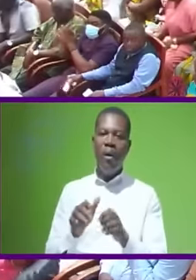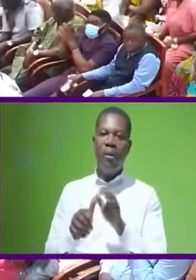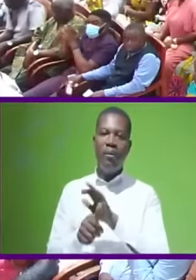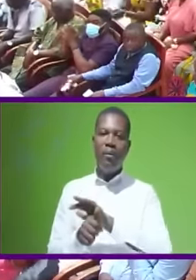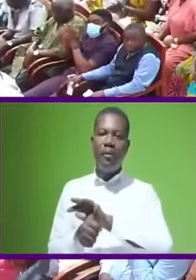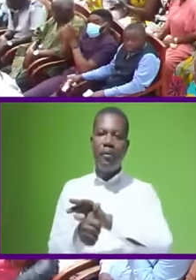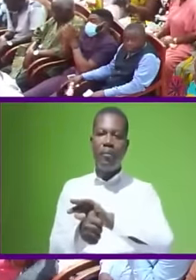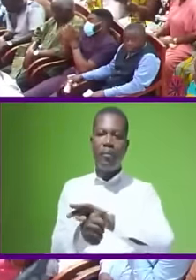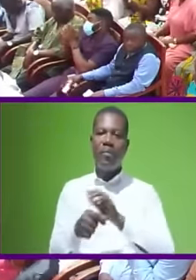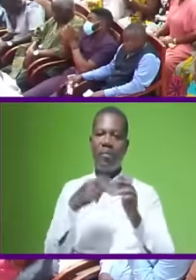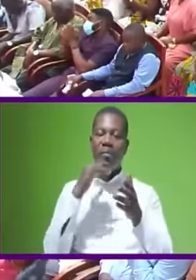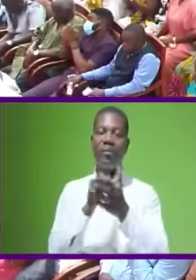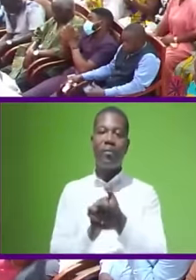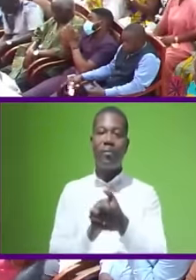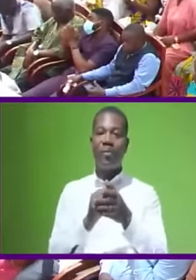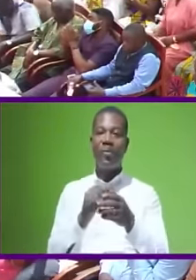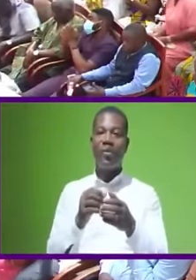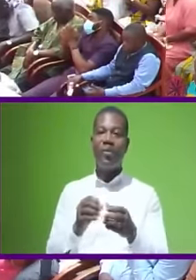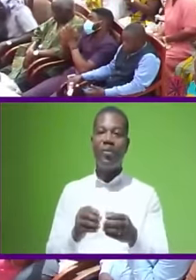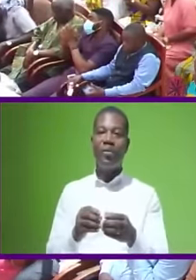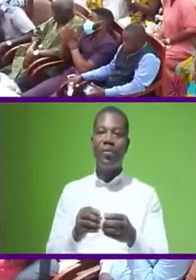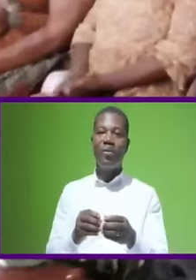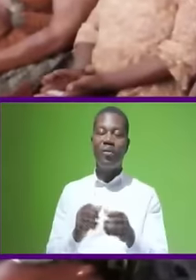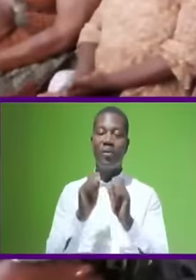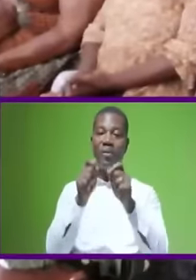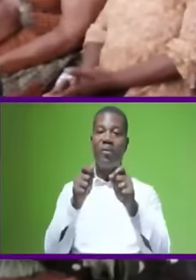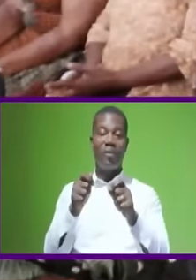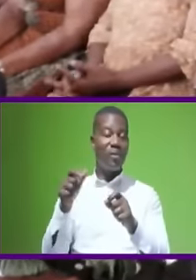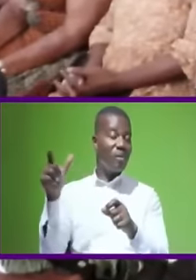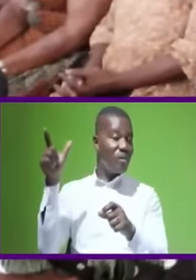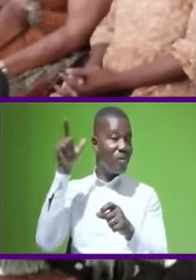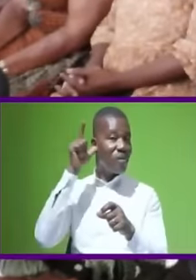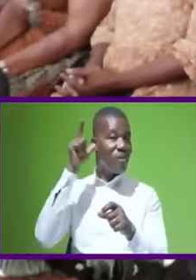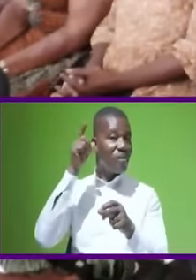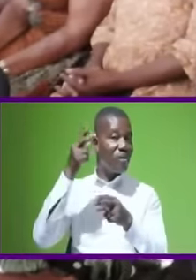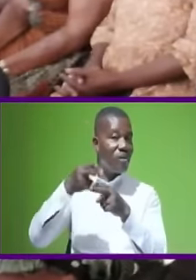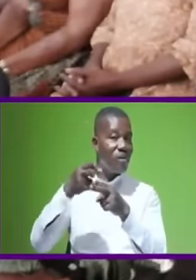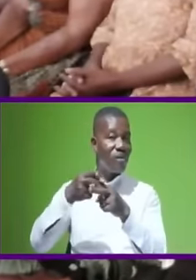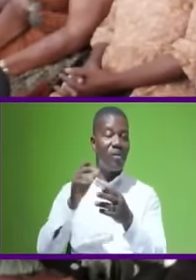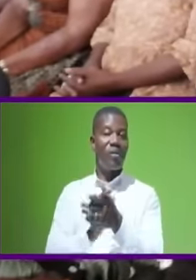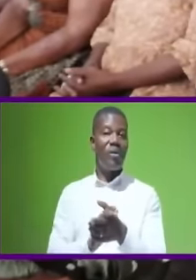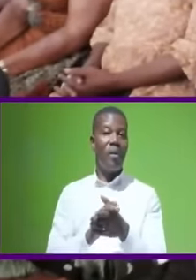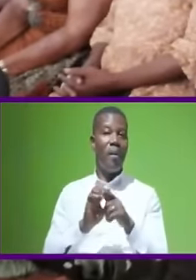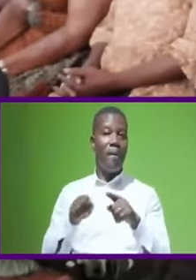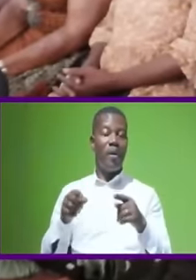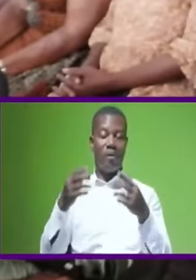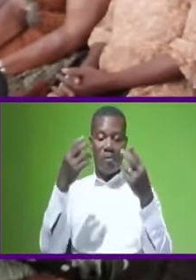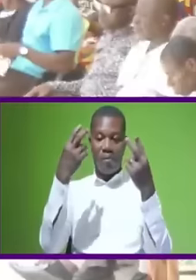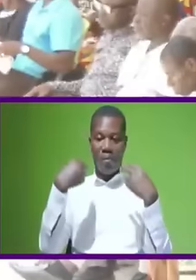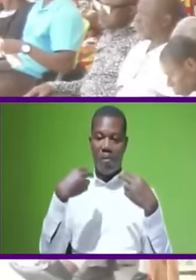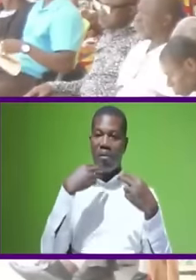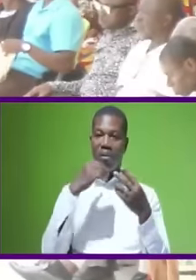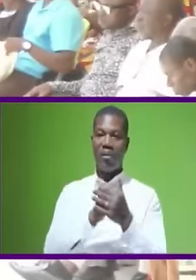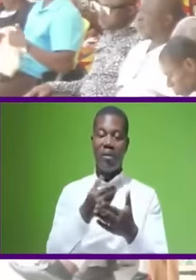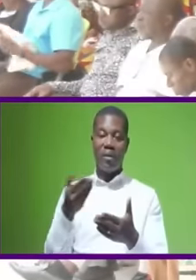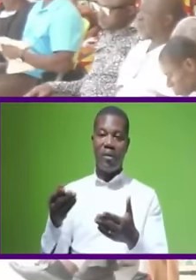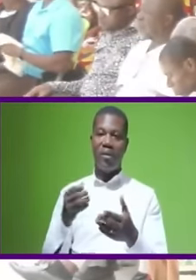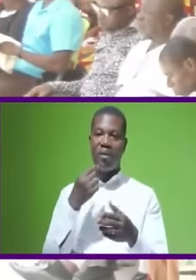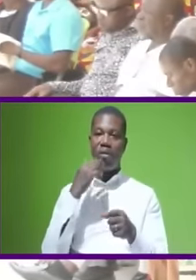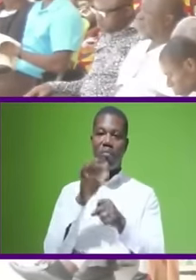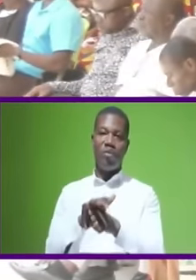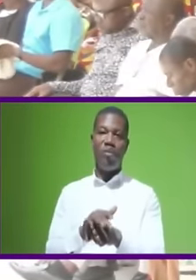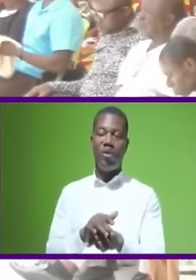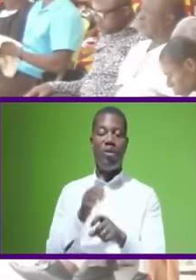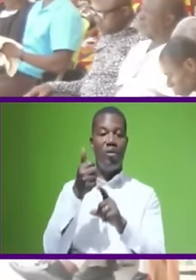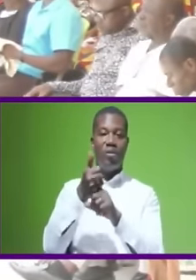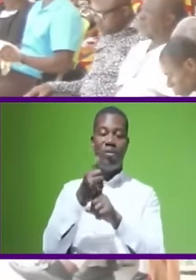so if the tattered promises you, I want you to listen to the item that he has promised you,